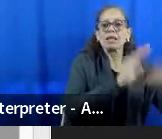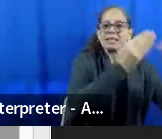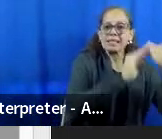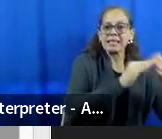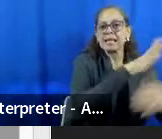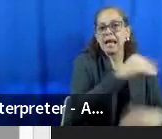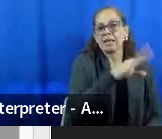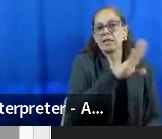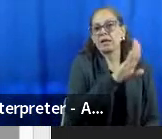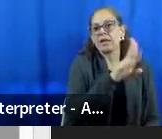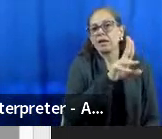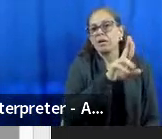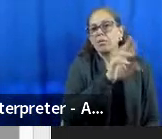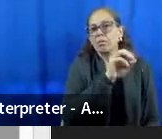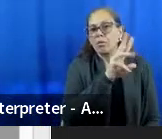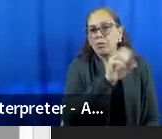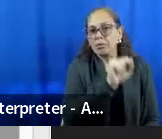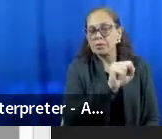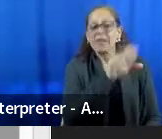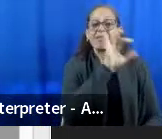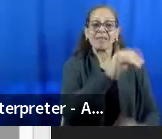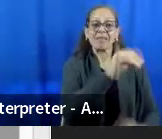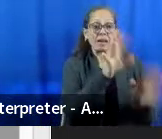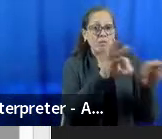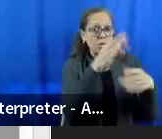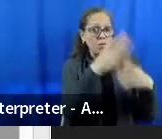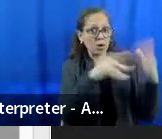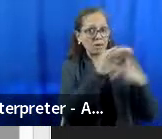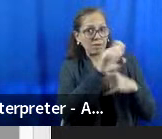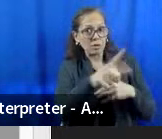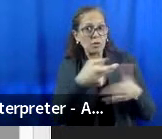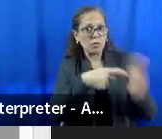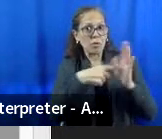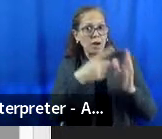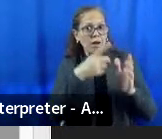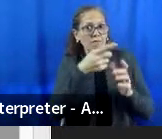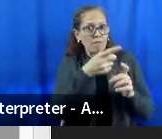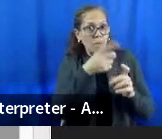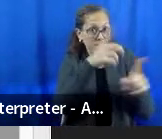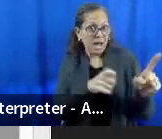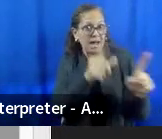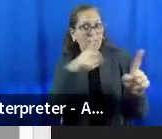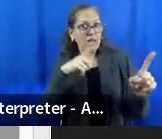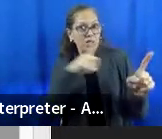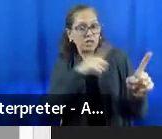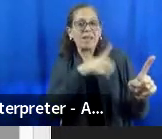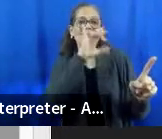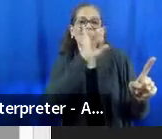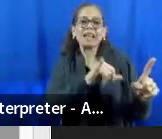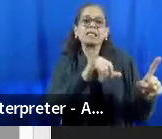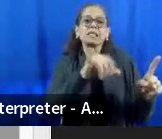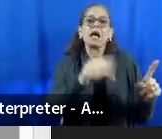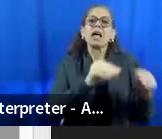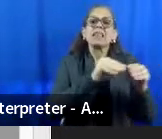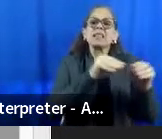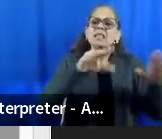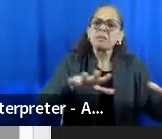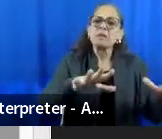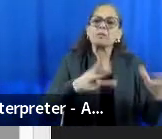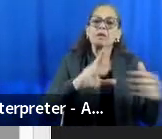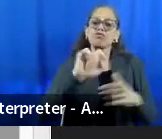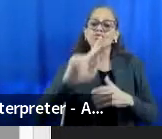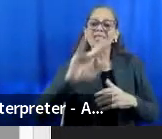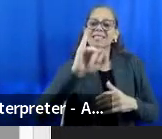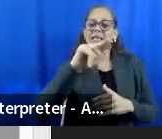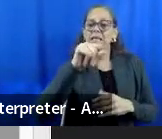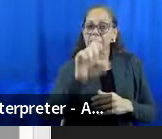levels. A key piece of this tool, as required by the legislation, is the Displacement Risk Index. The Displacement Risk Index is